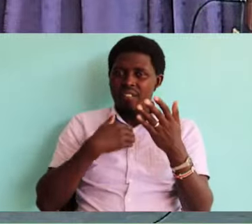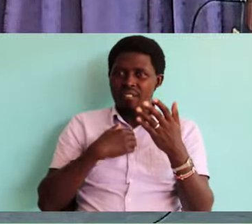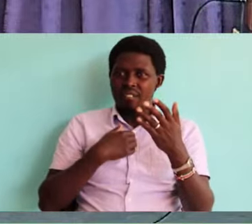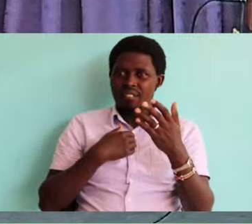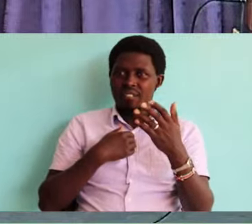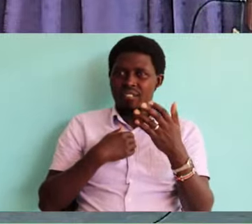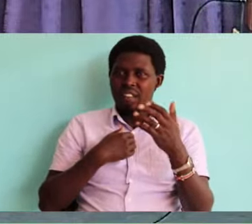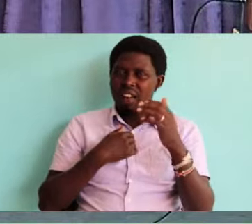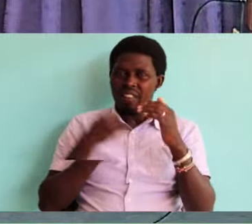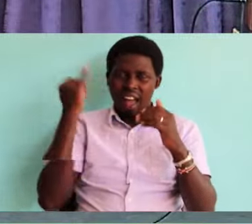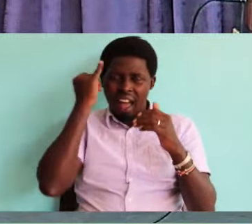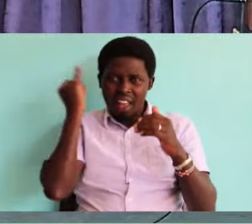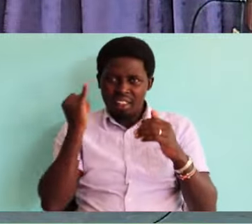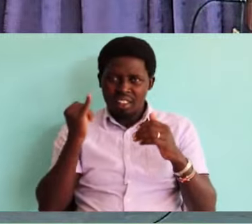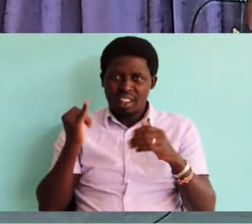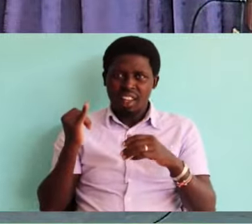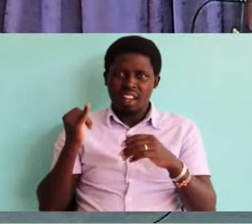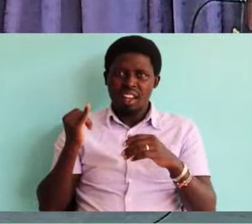have an idea of